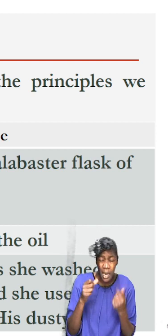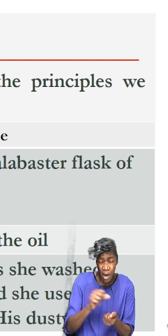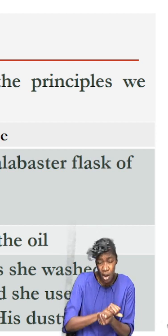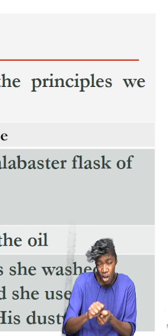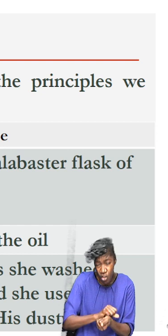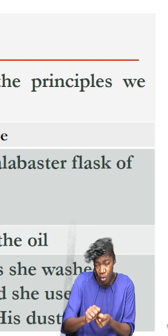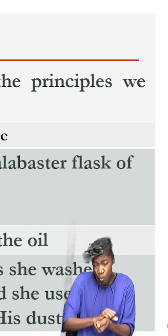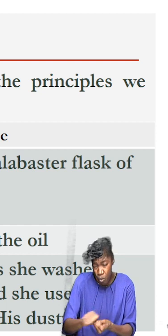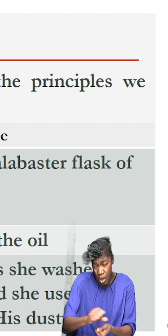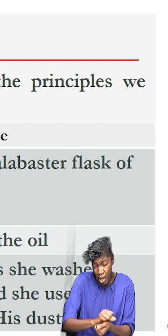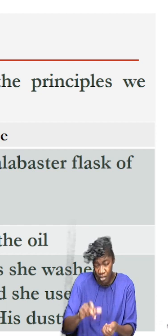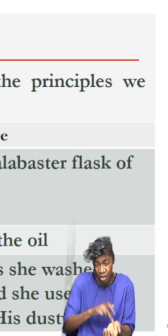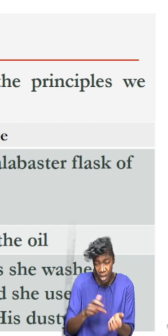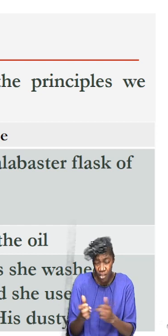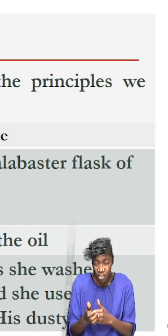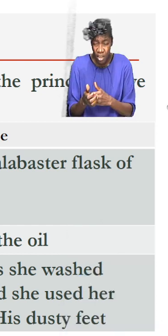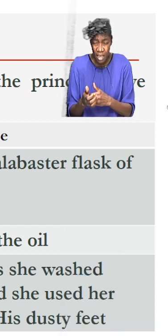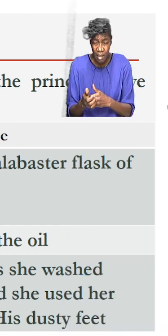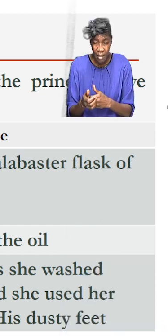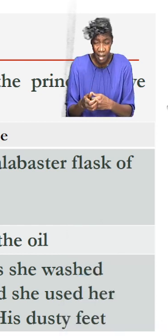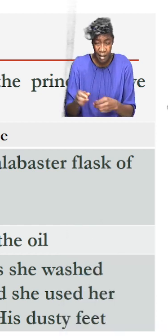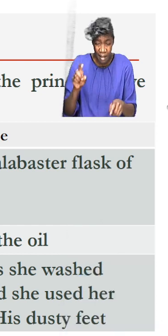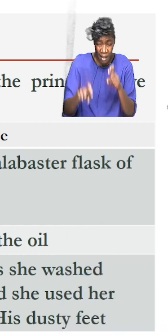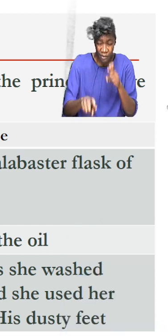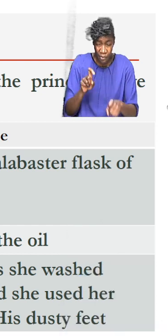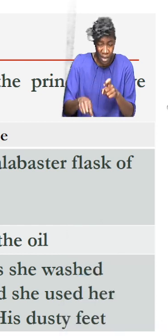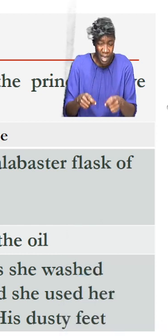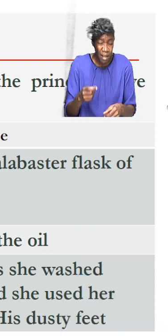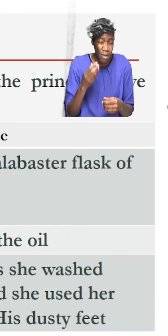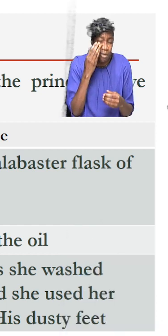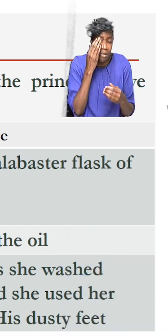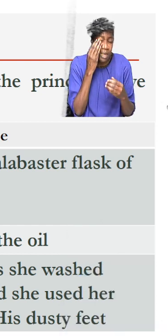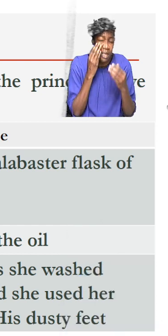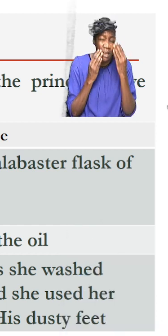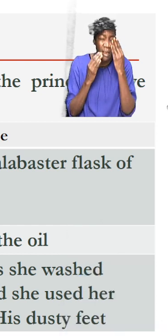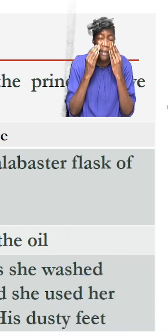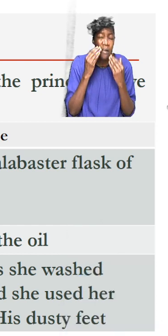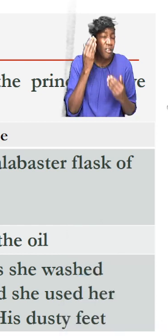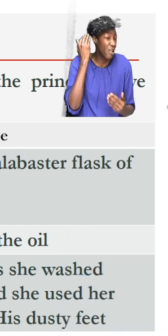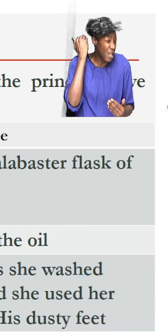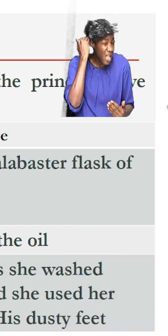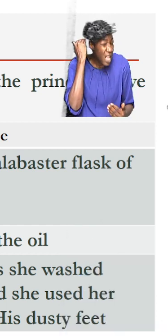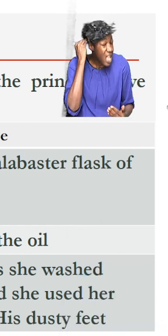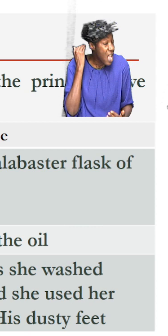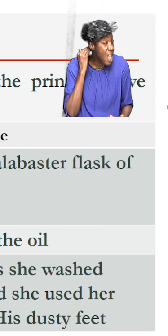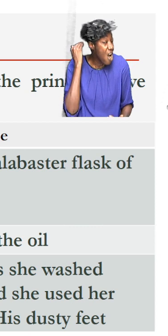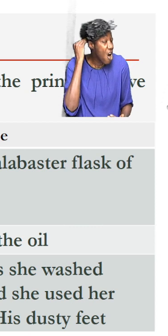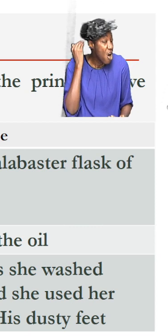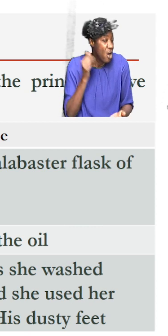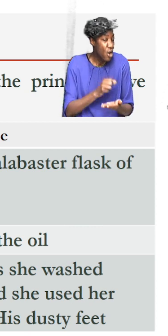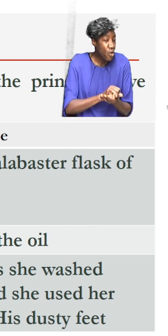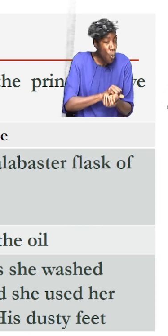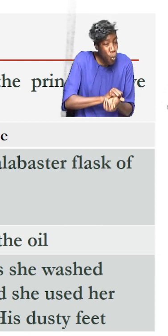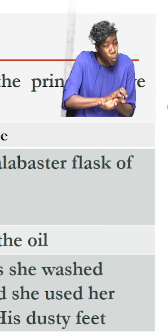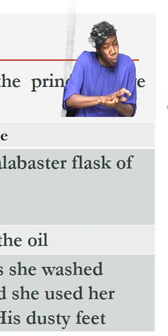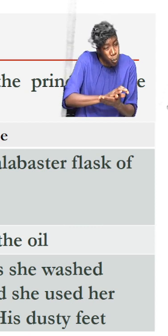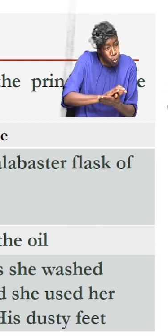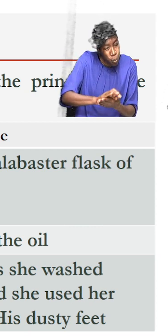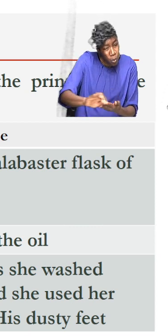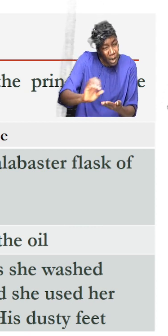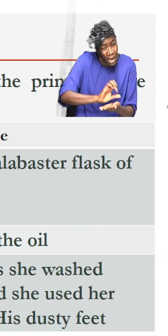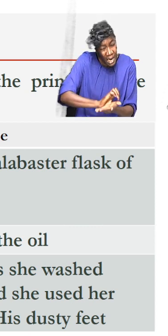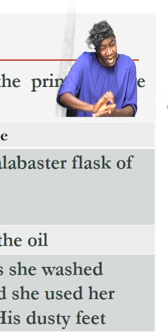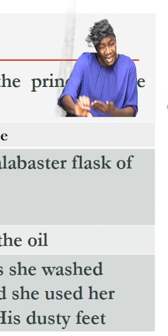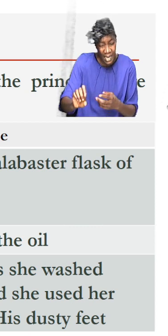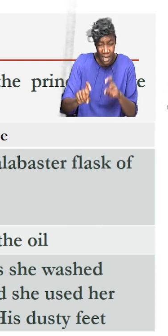she used her hair to wipe his dusty feet. Amen. It shows us, that this woman, in her